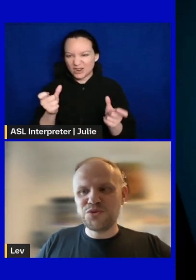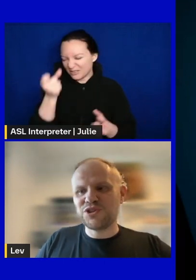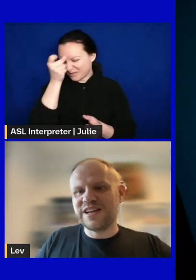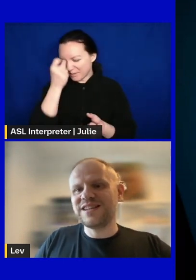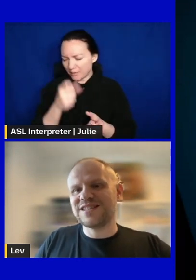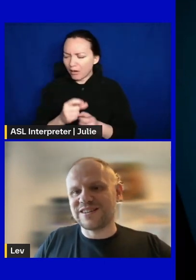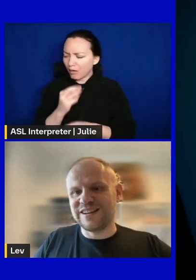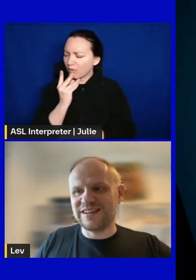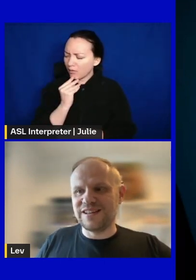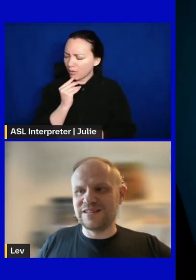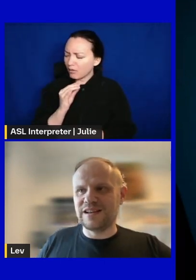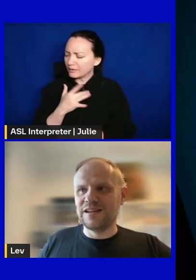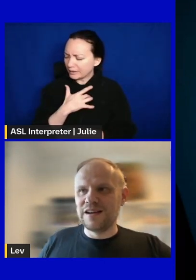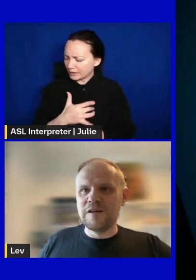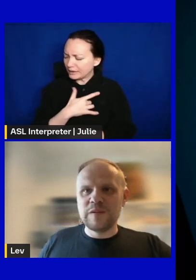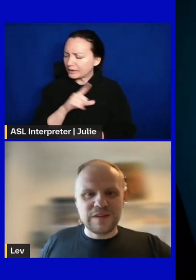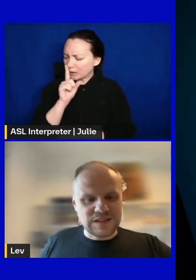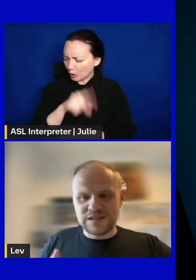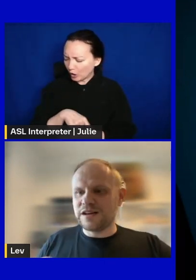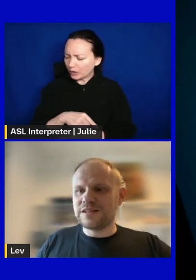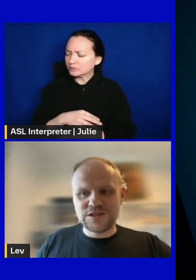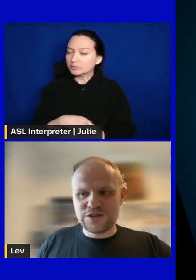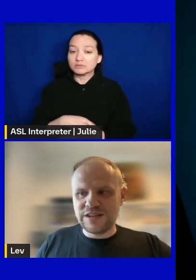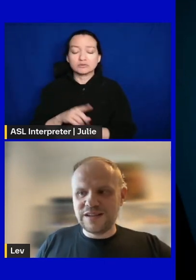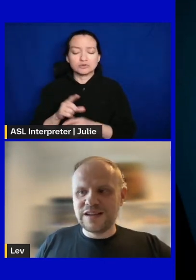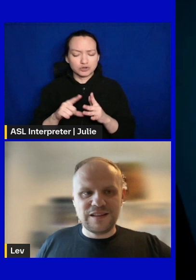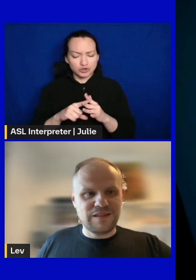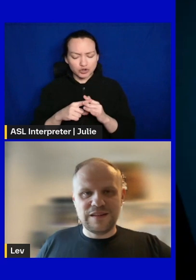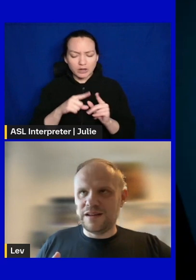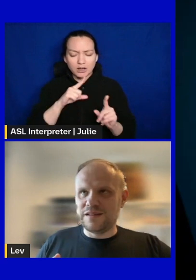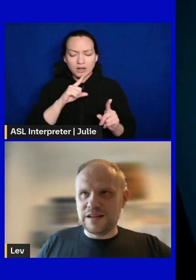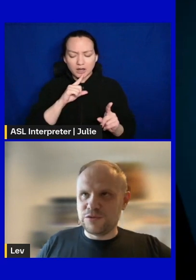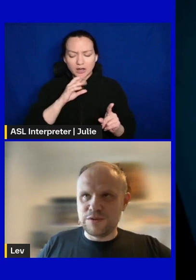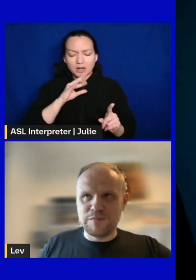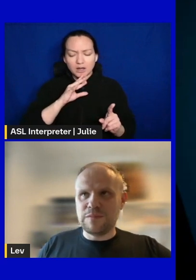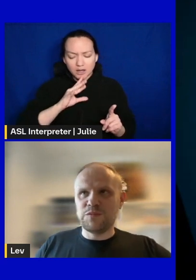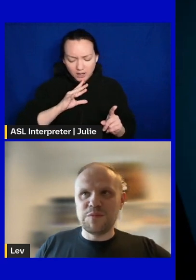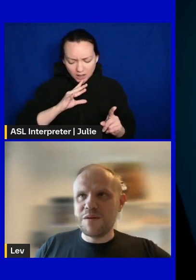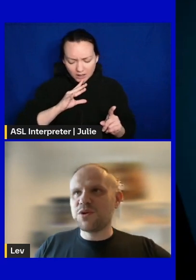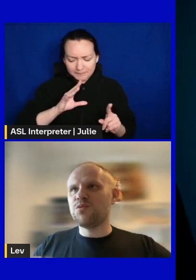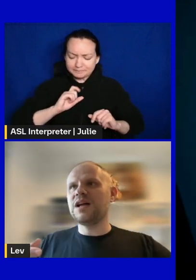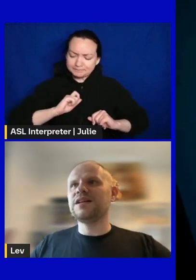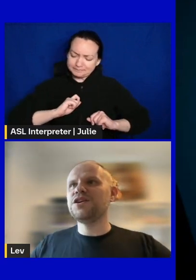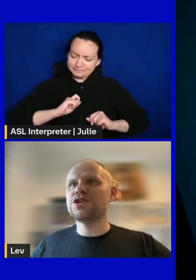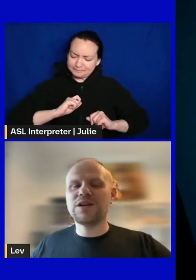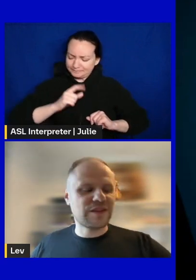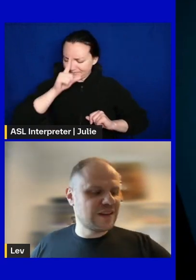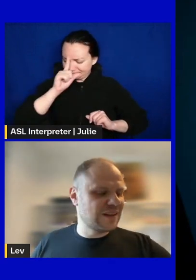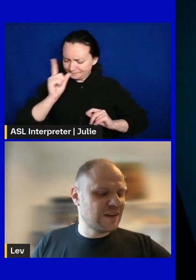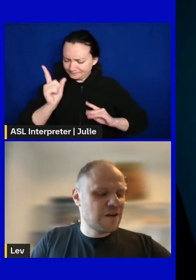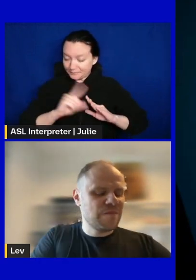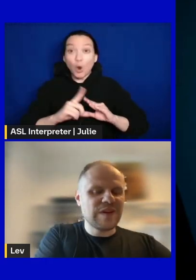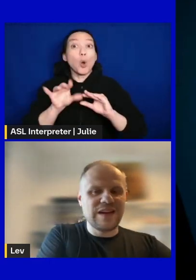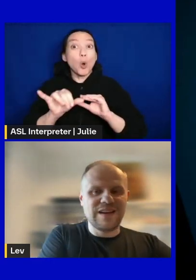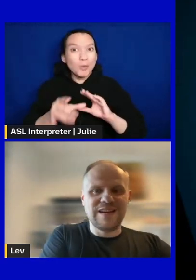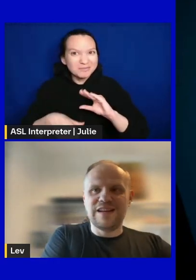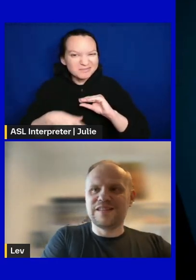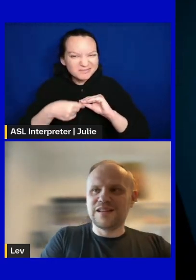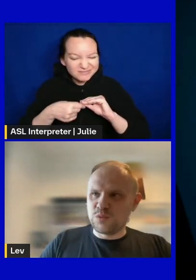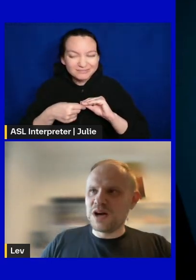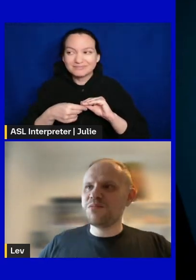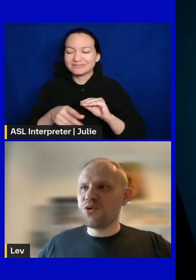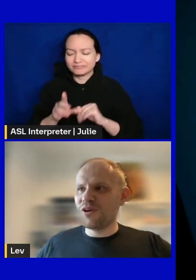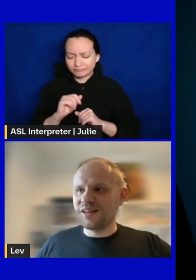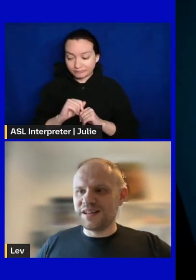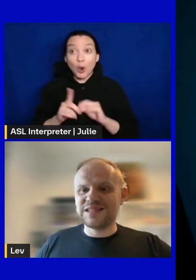stuff usually answer, and they start answering, they remember one additional thing, and